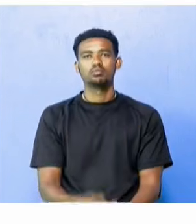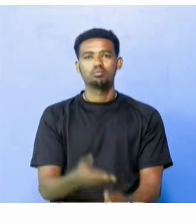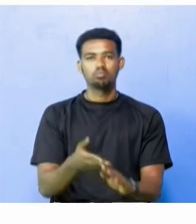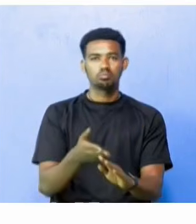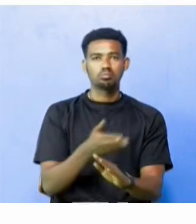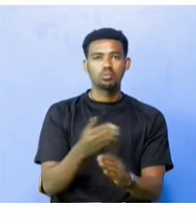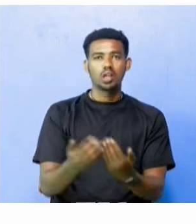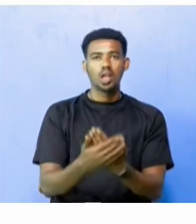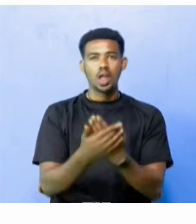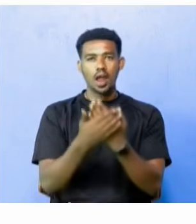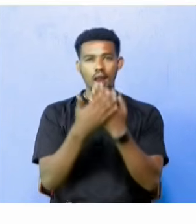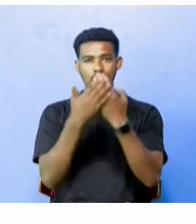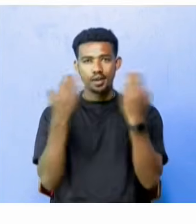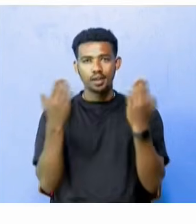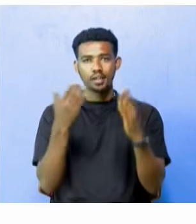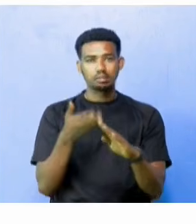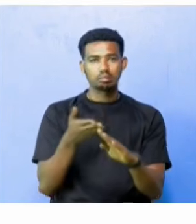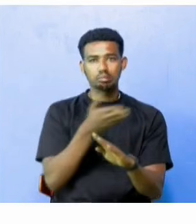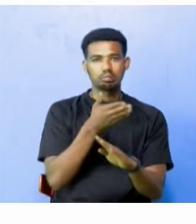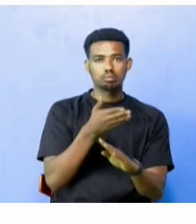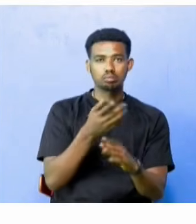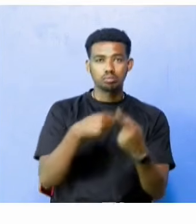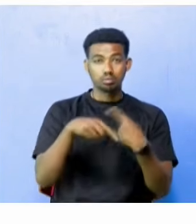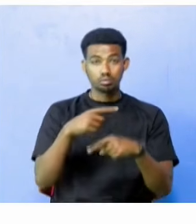early, earlier,